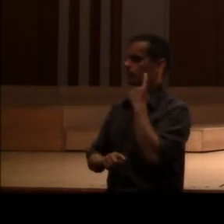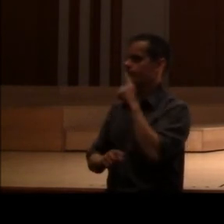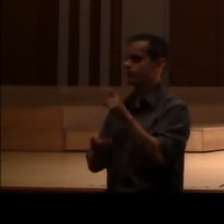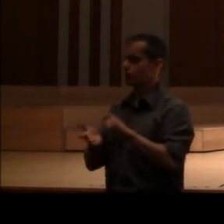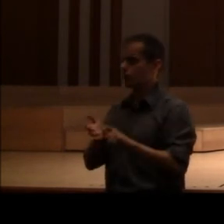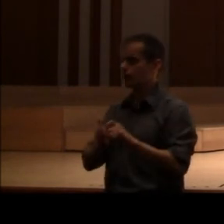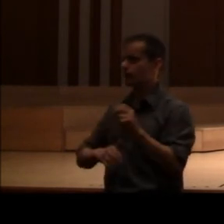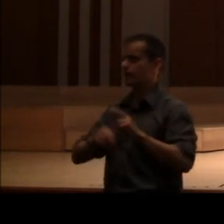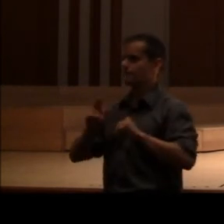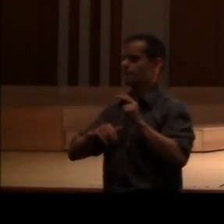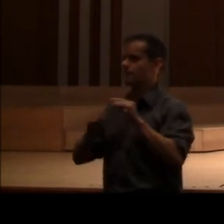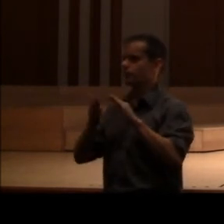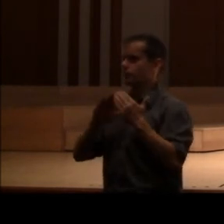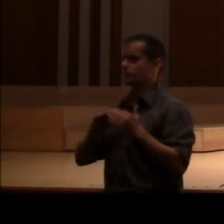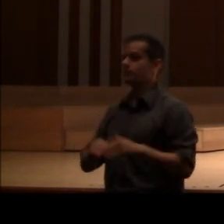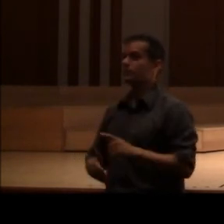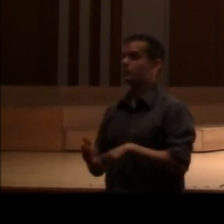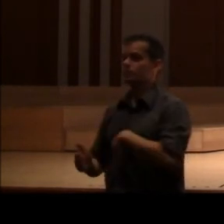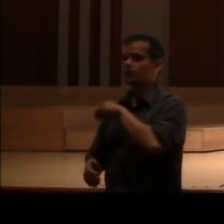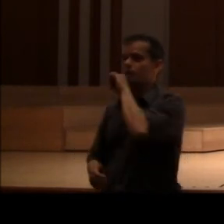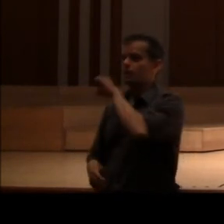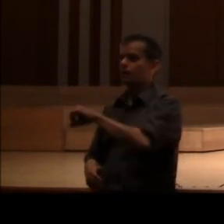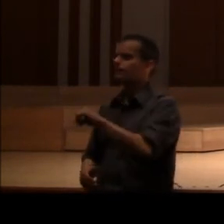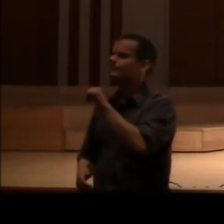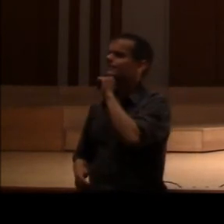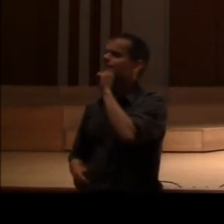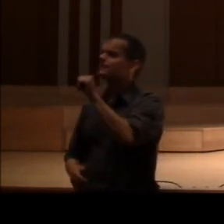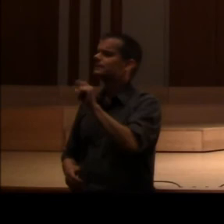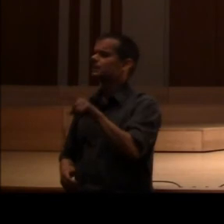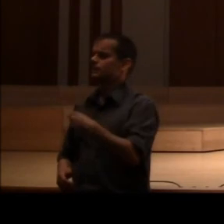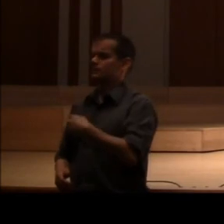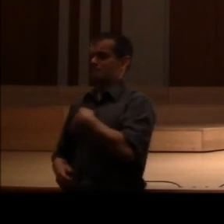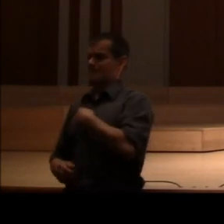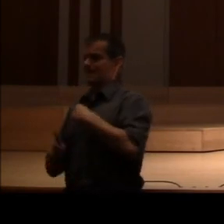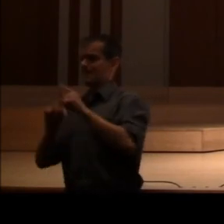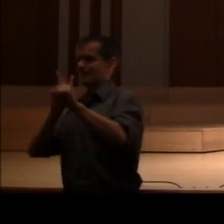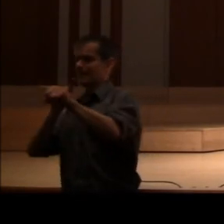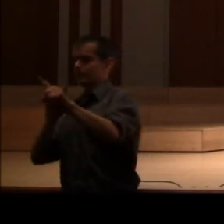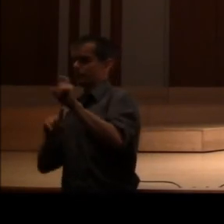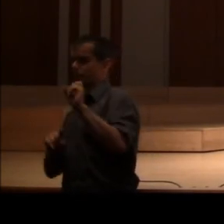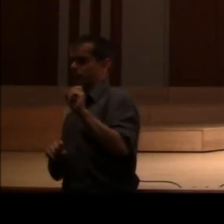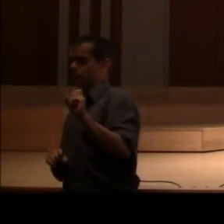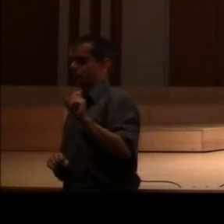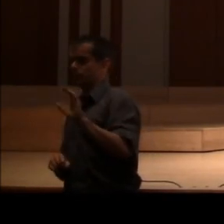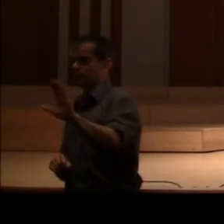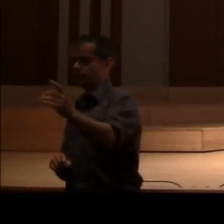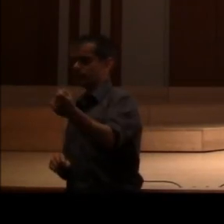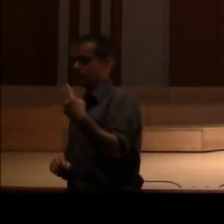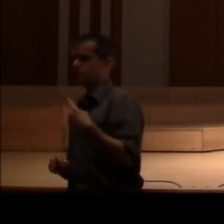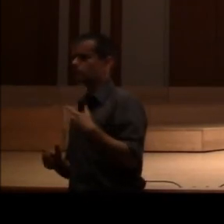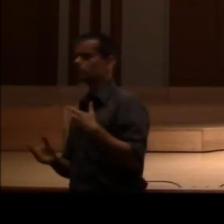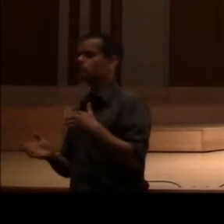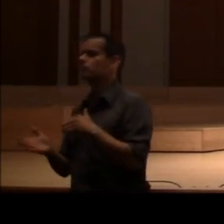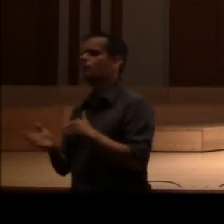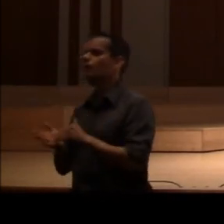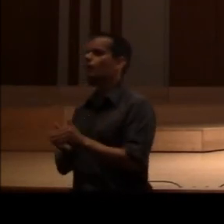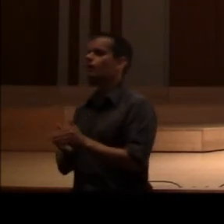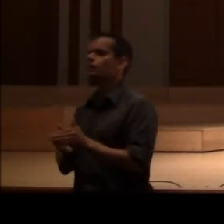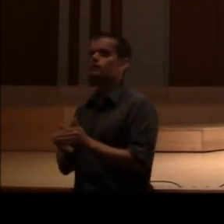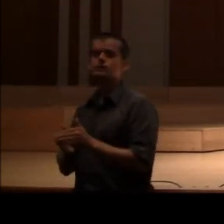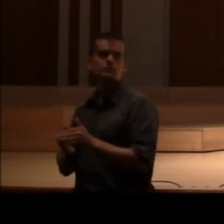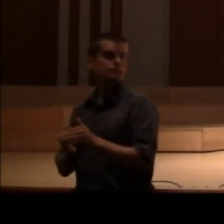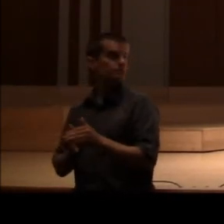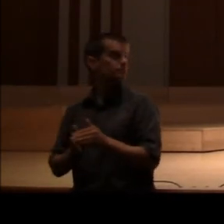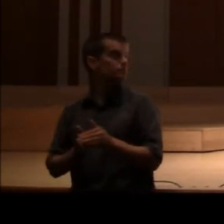this community. What I really loved was that it wasn't necessarily just me answering the questions all the time. A lot of times, when I would say busy and I would